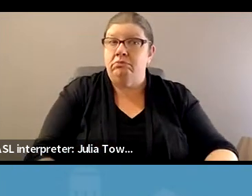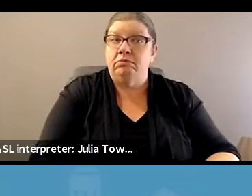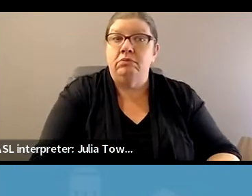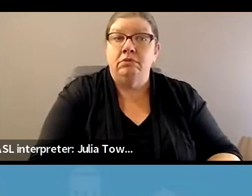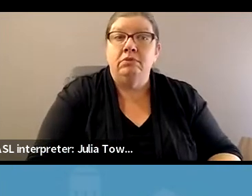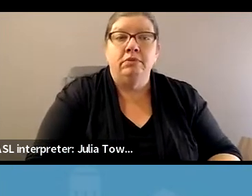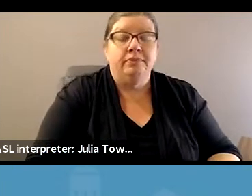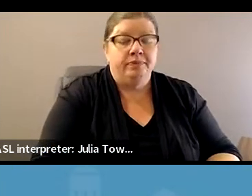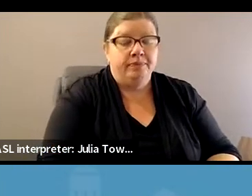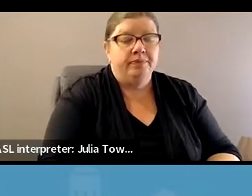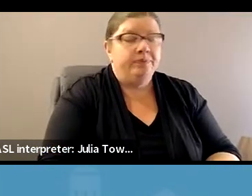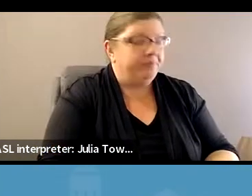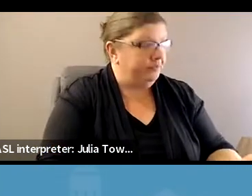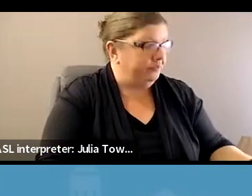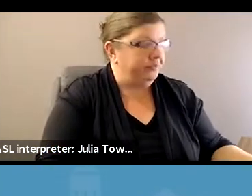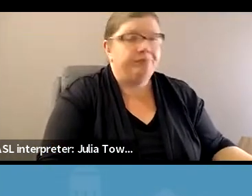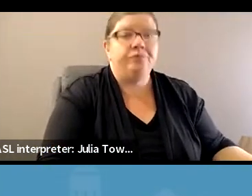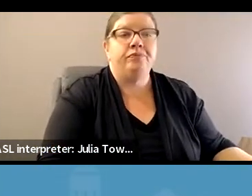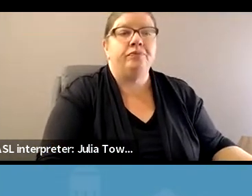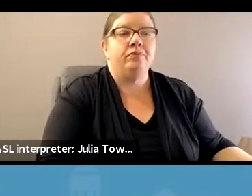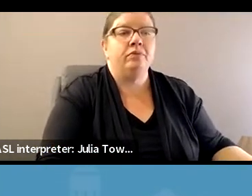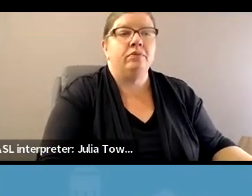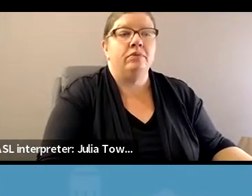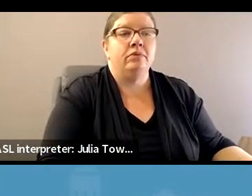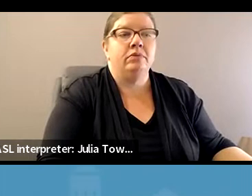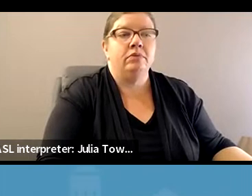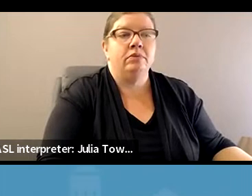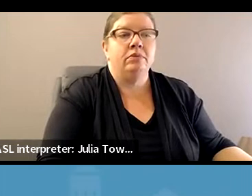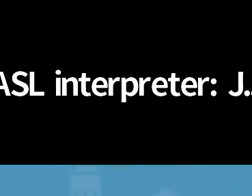Ms. Munoz, I see that your hand is up. Thank you.